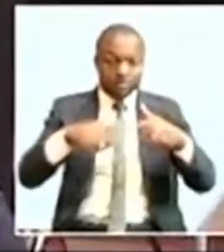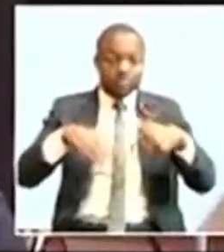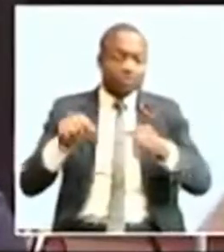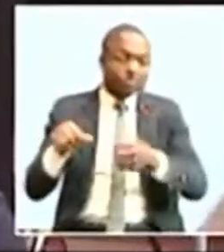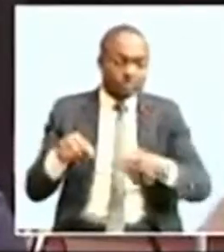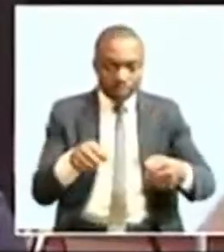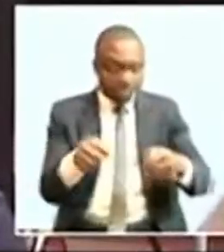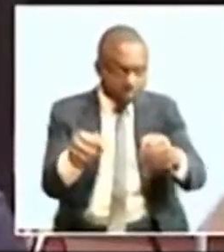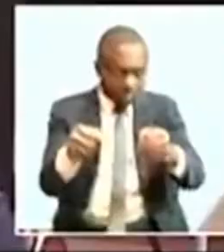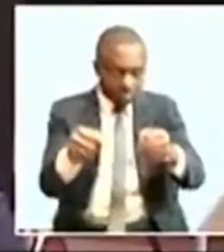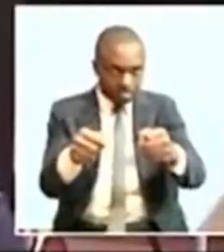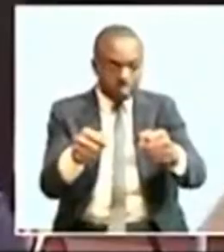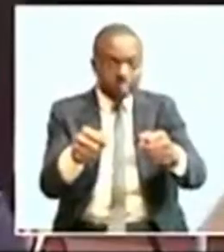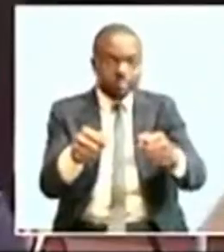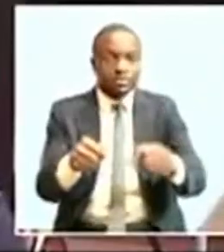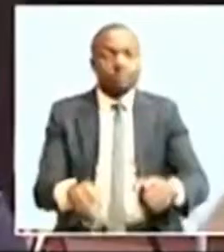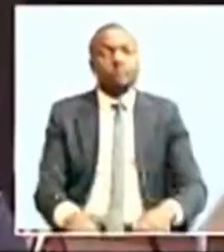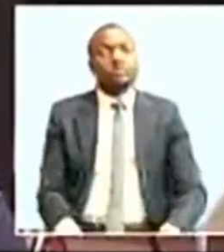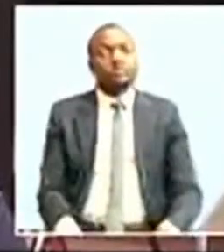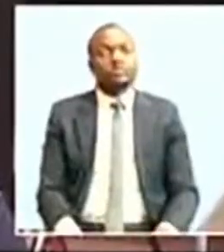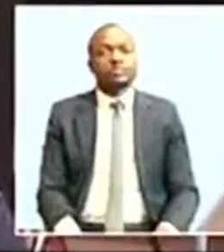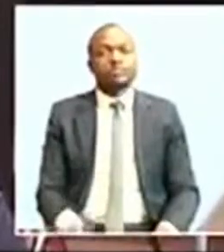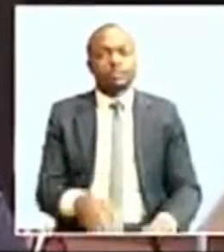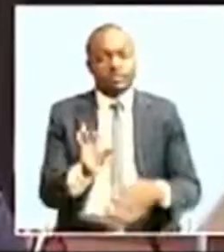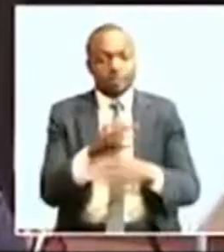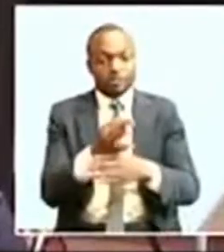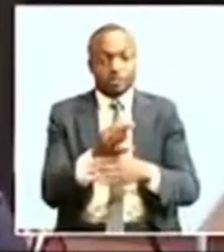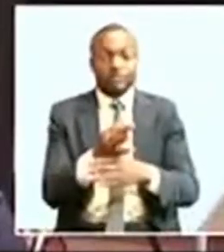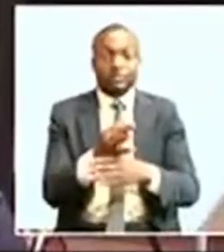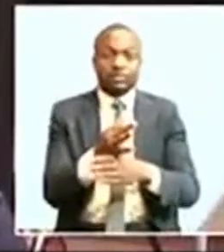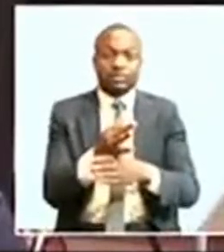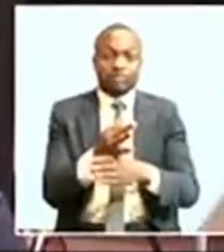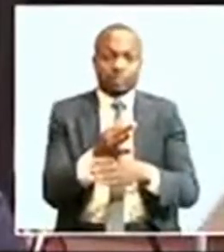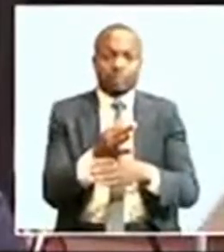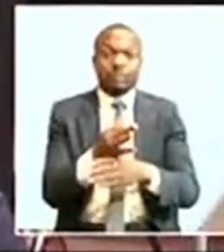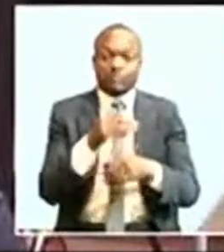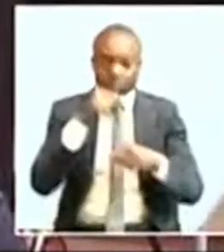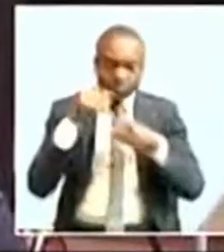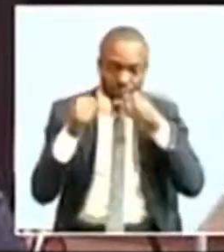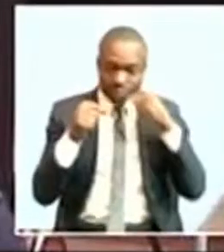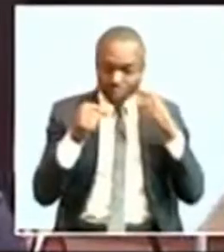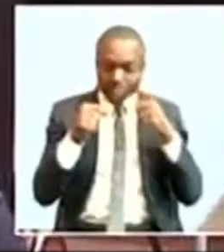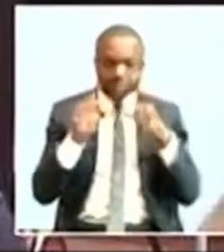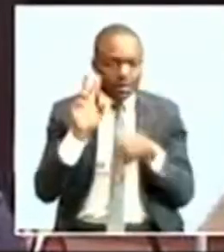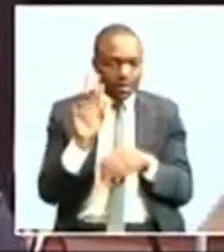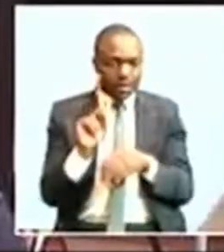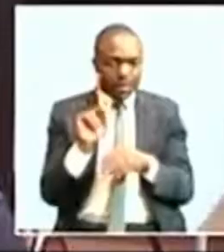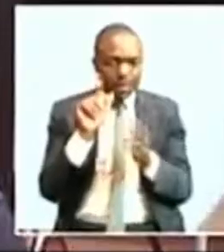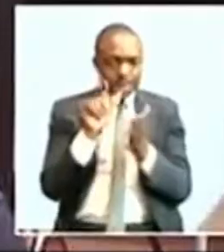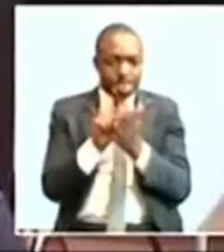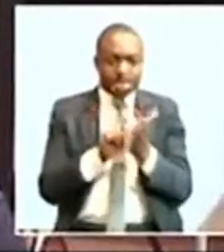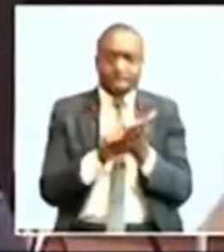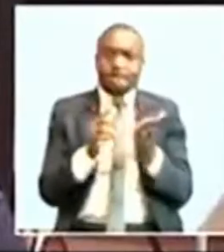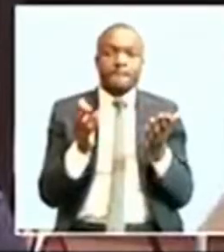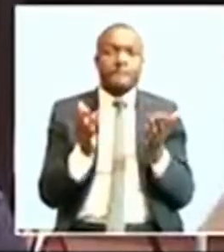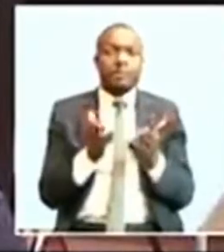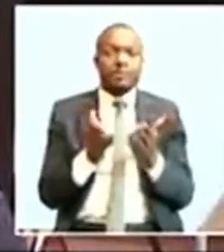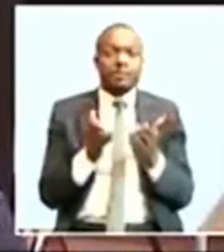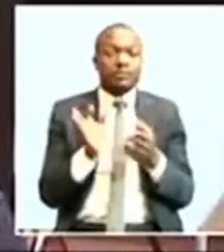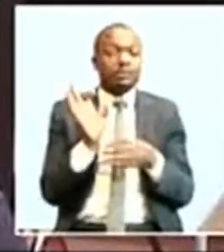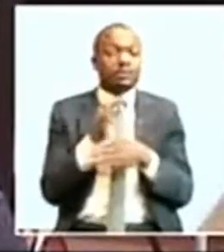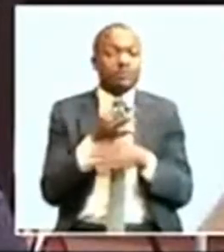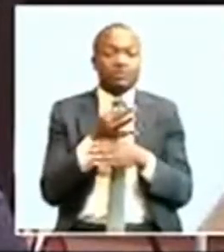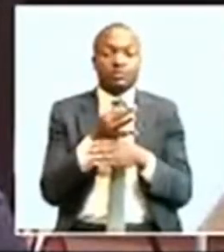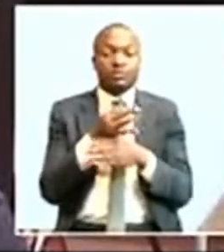especially when it comes to aquaculture. Because as far as I'm concerned, there's no legal framework for